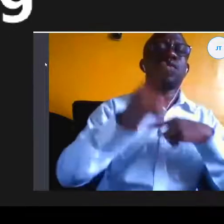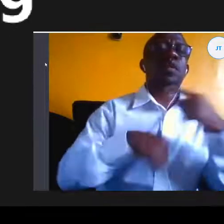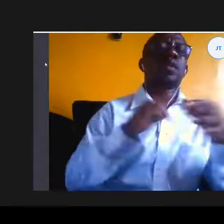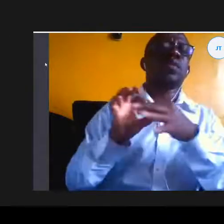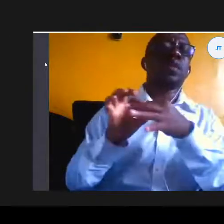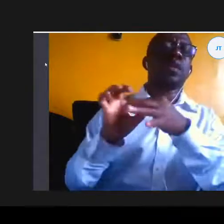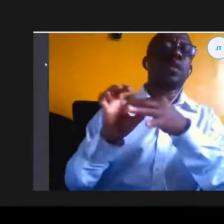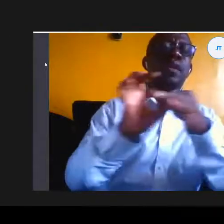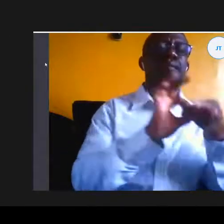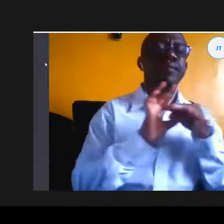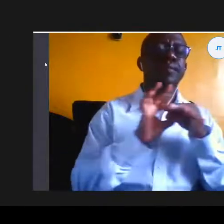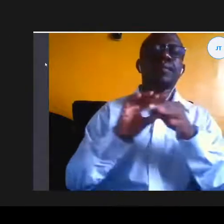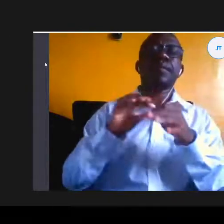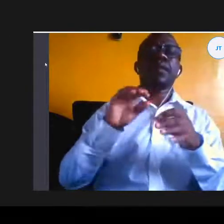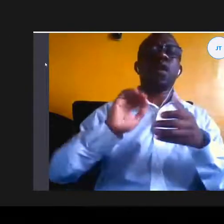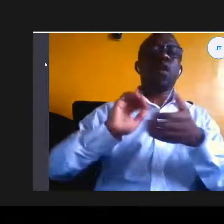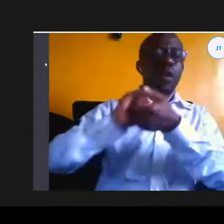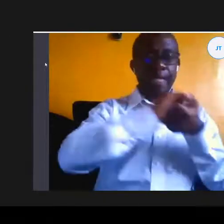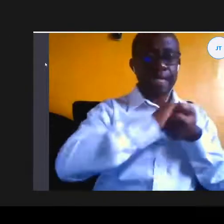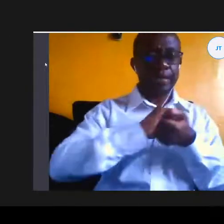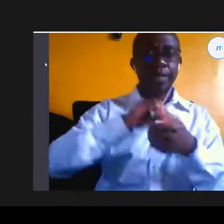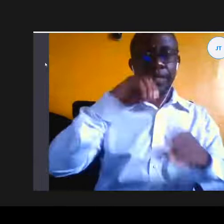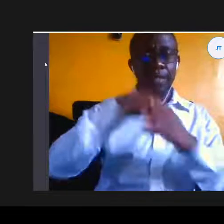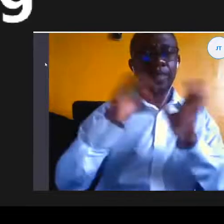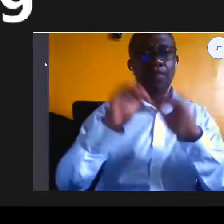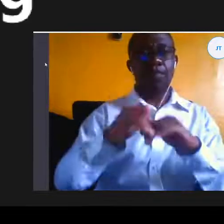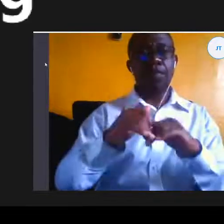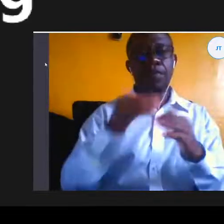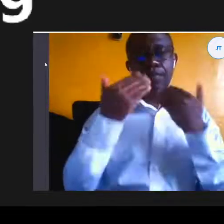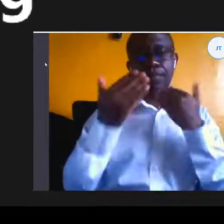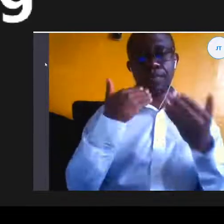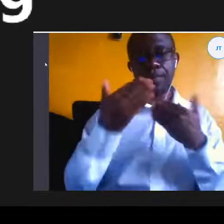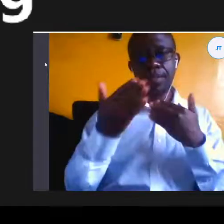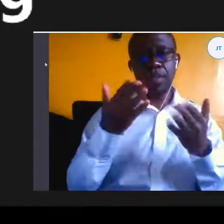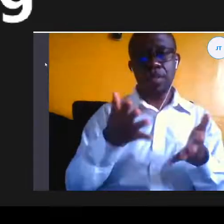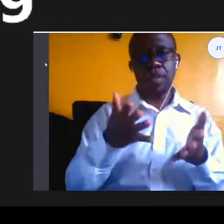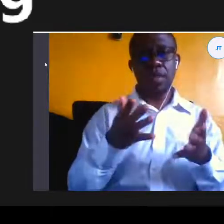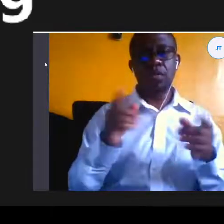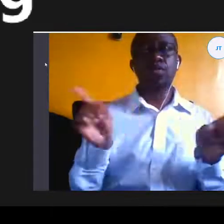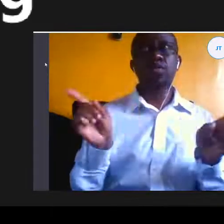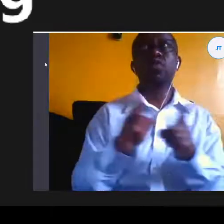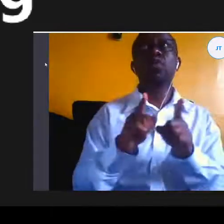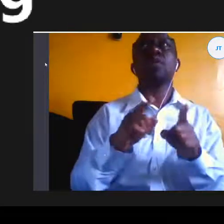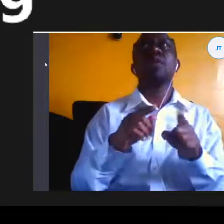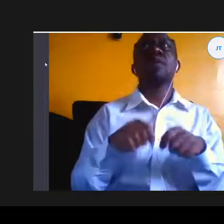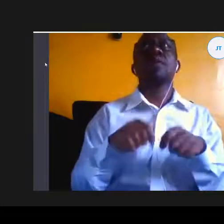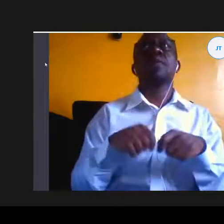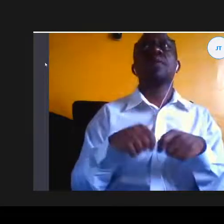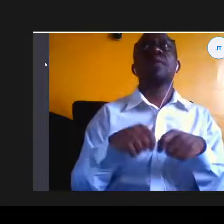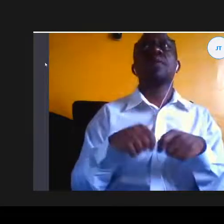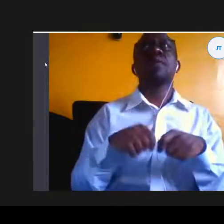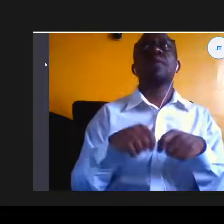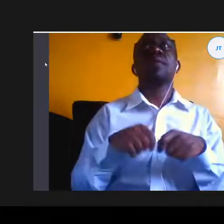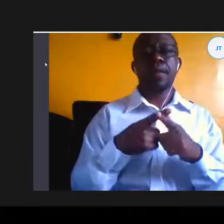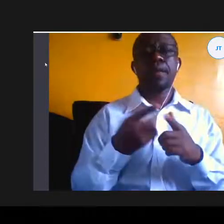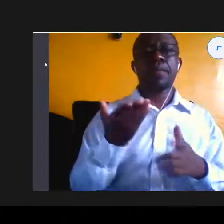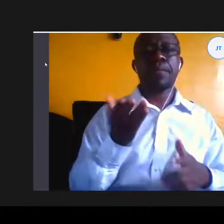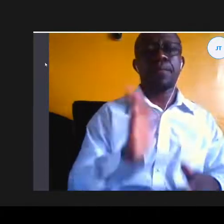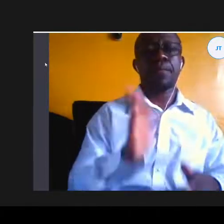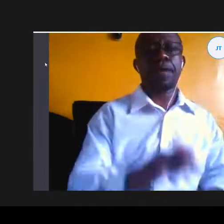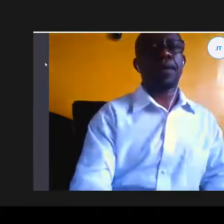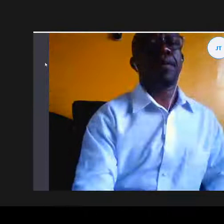at the forum. So thank you very much, participants. We can take a brief break and come back. Hello, Anita. Hello?